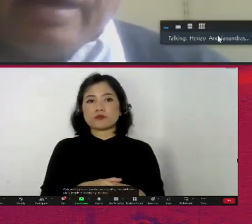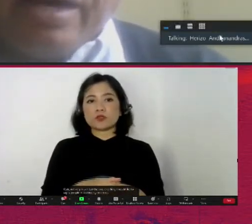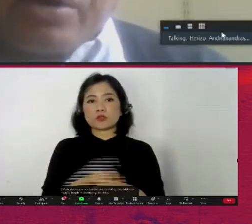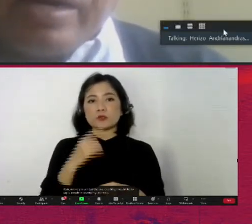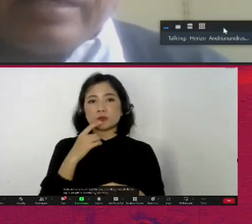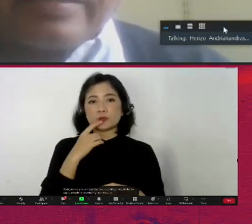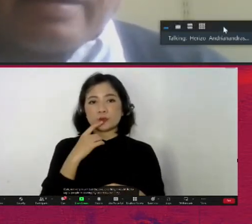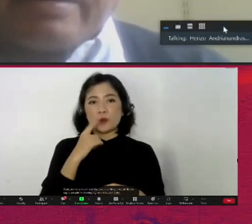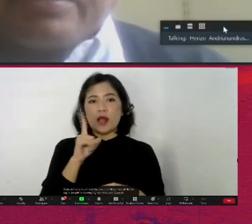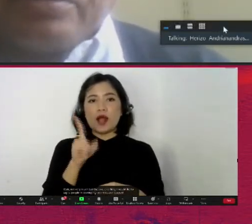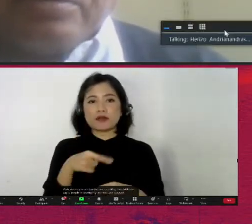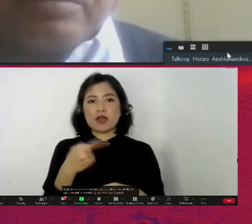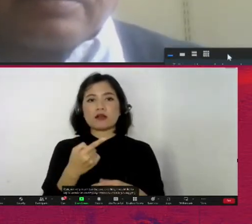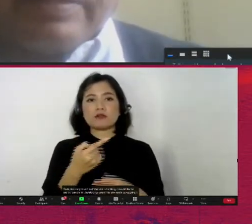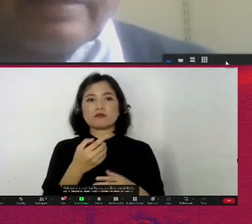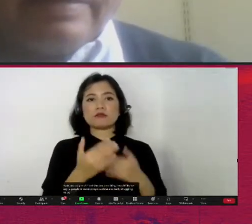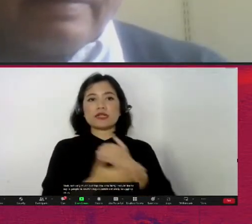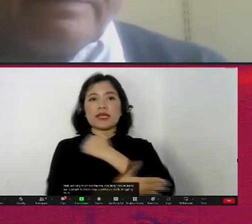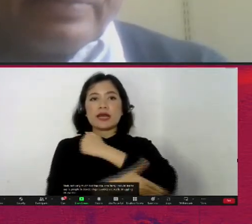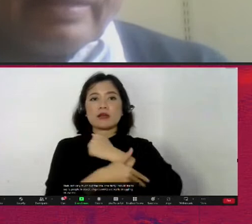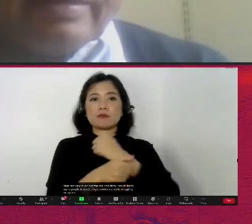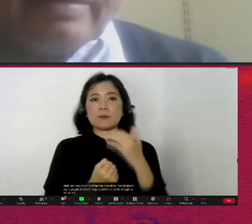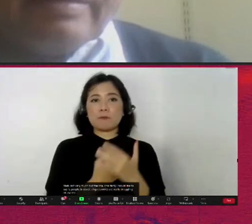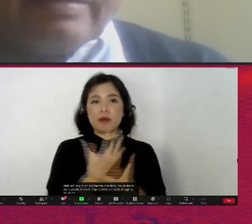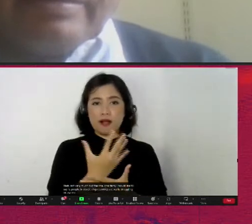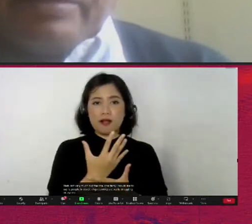countries really struggle to use the